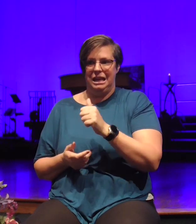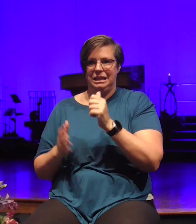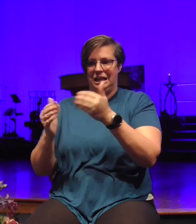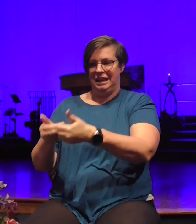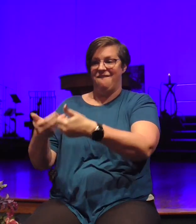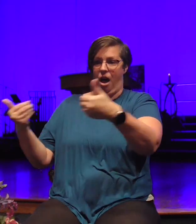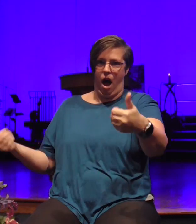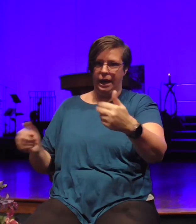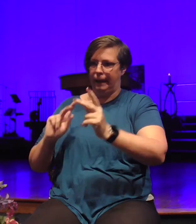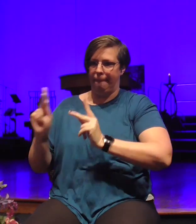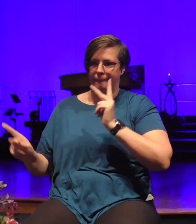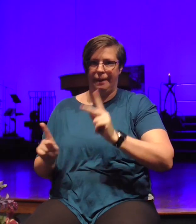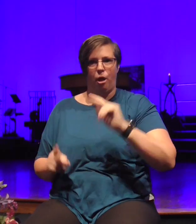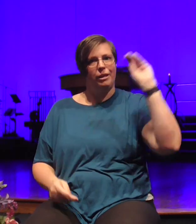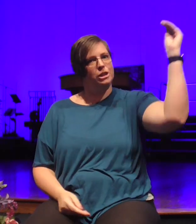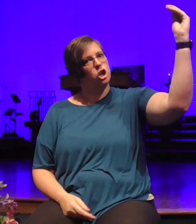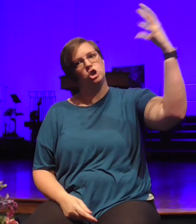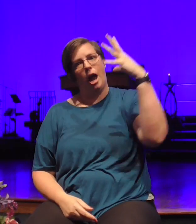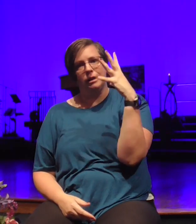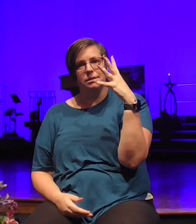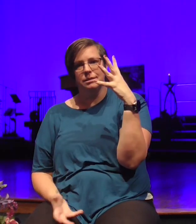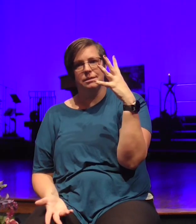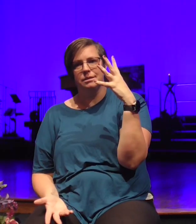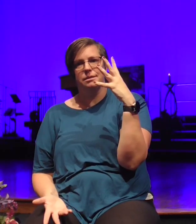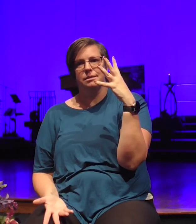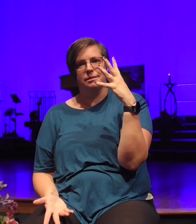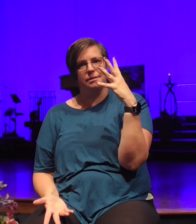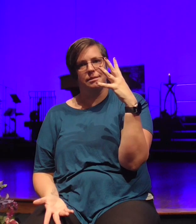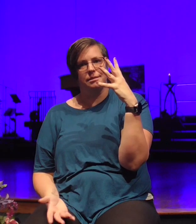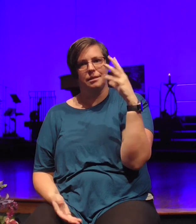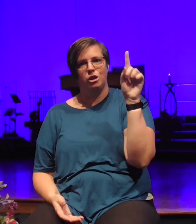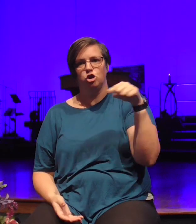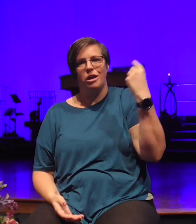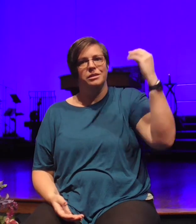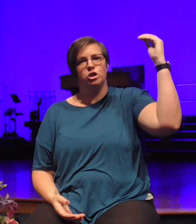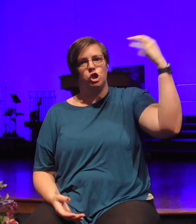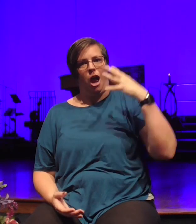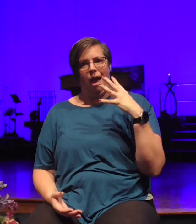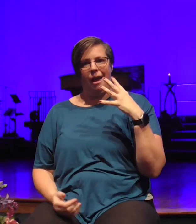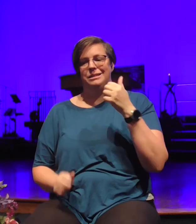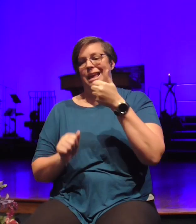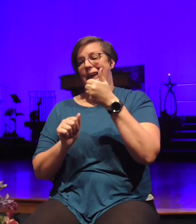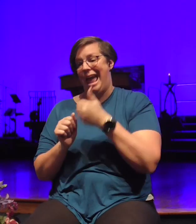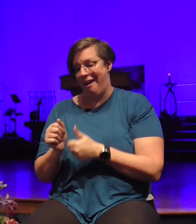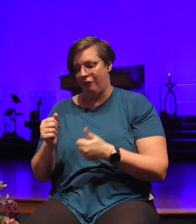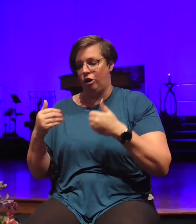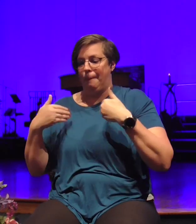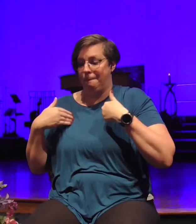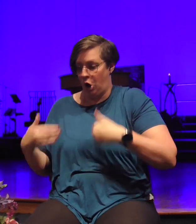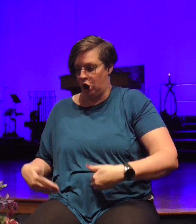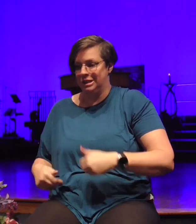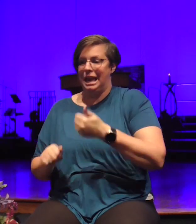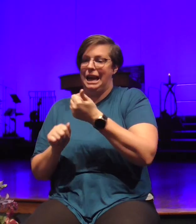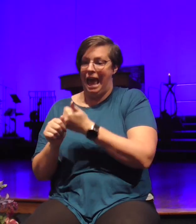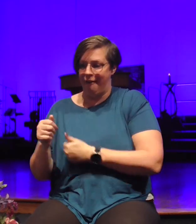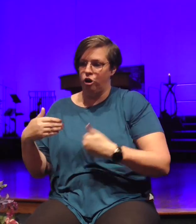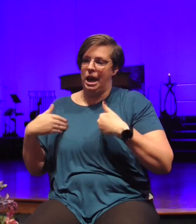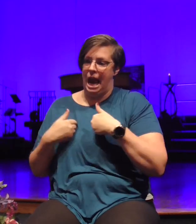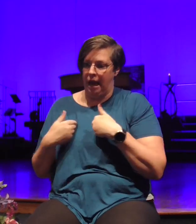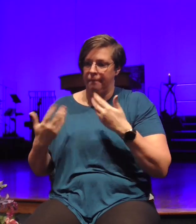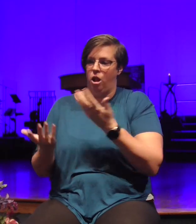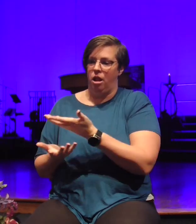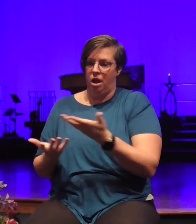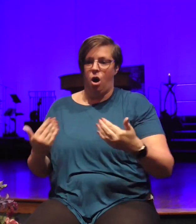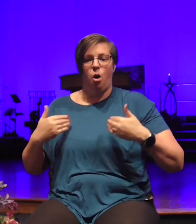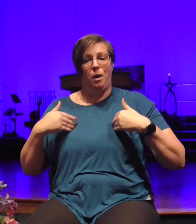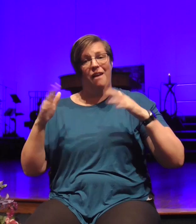its light on all beings. And every being, every day, every place, there's weather, isn't there? There